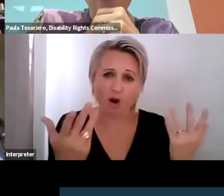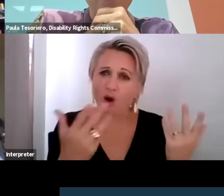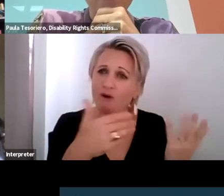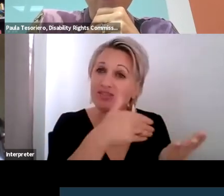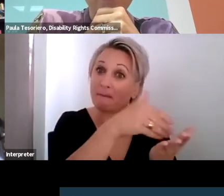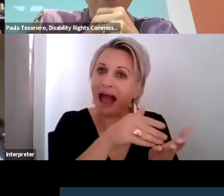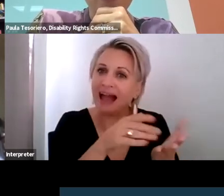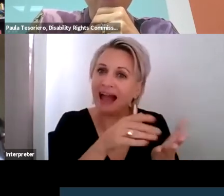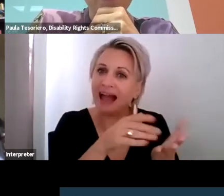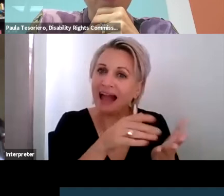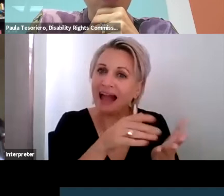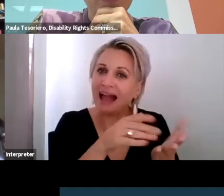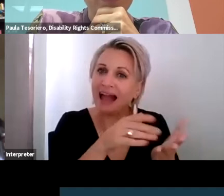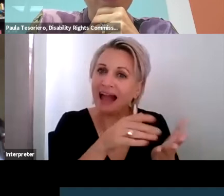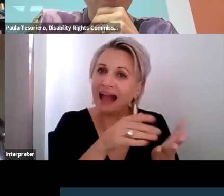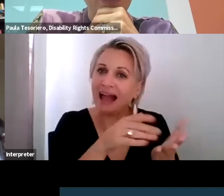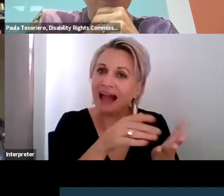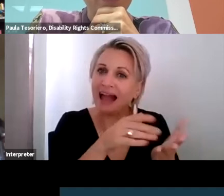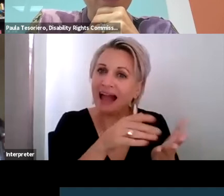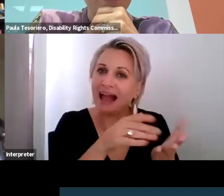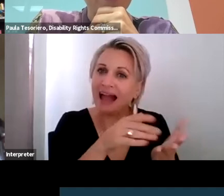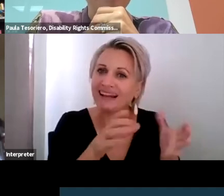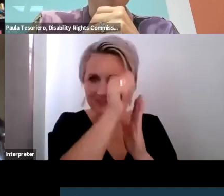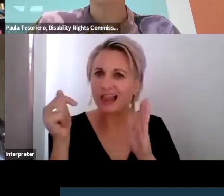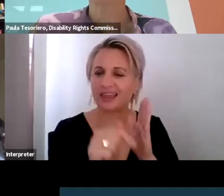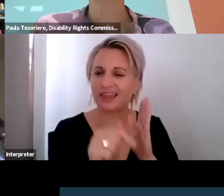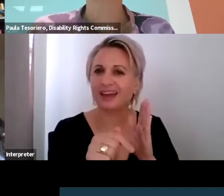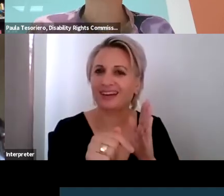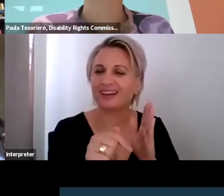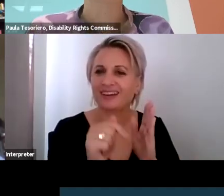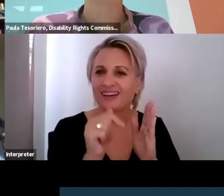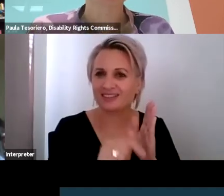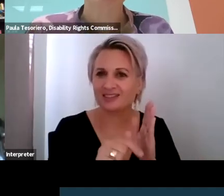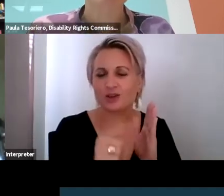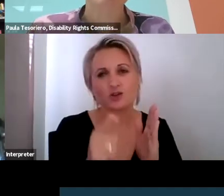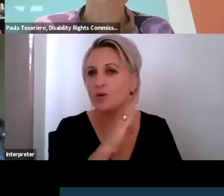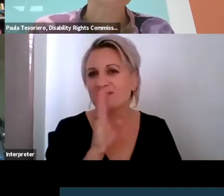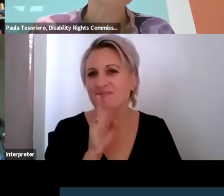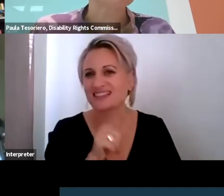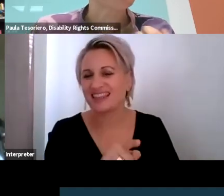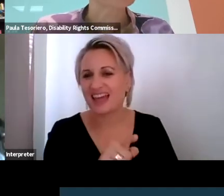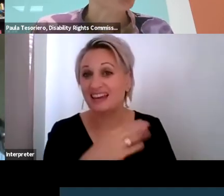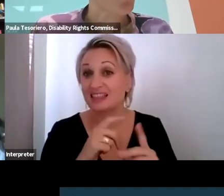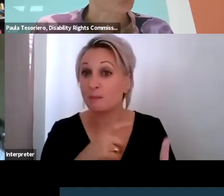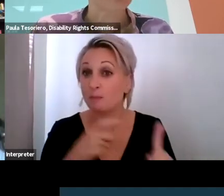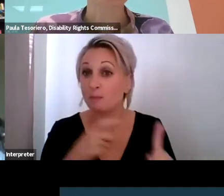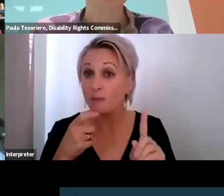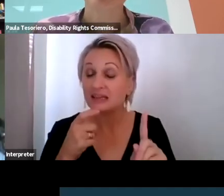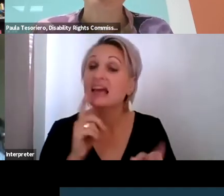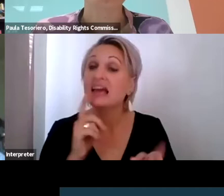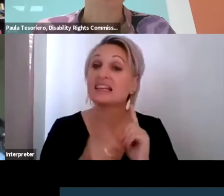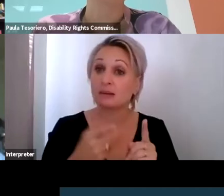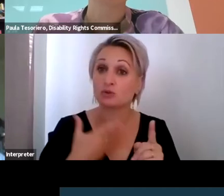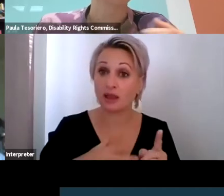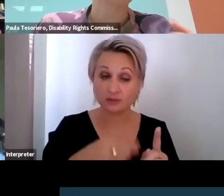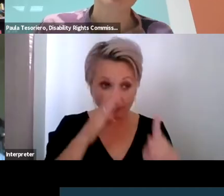untapped talent in the employment market. And sometimes you have to be deliberate to attract that talent, because it does require a bit of a different way